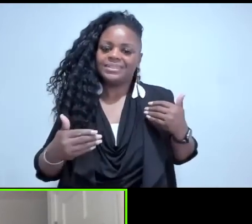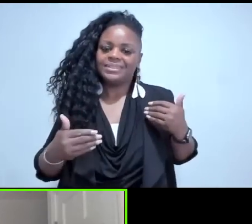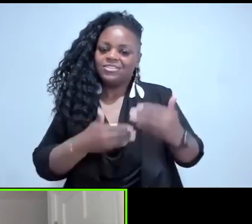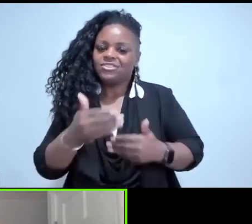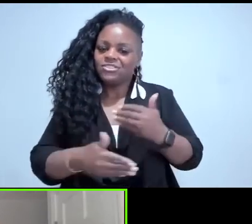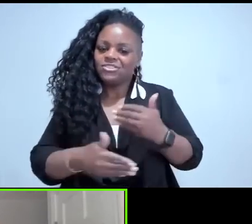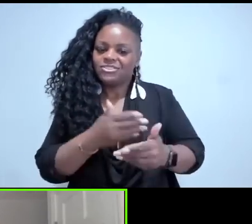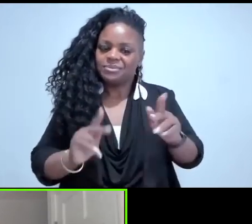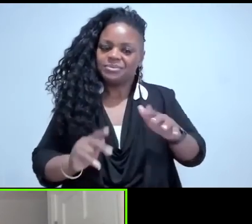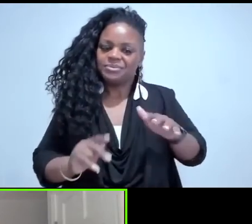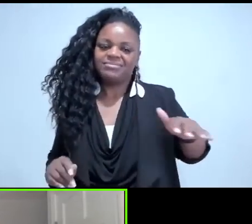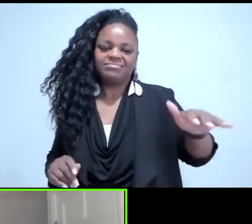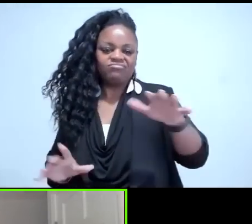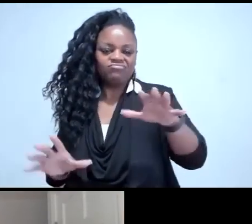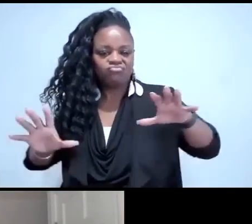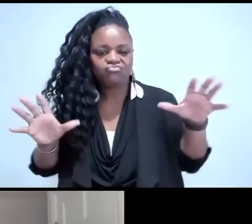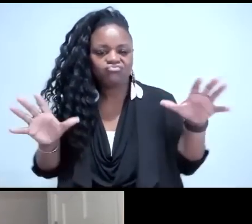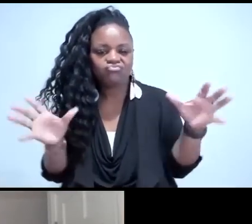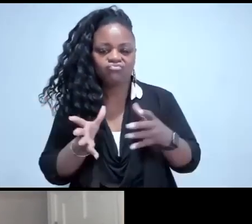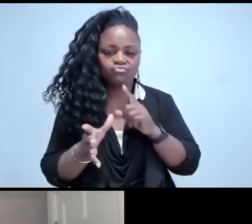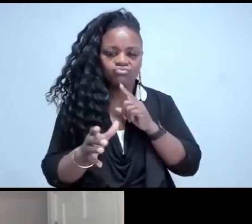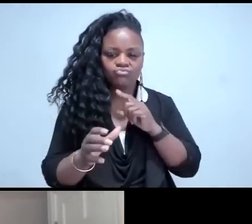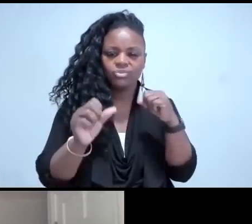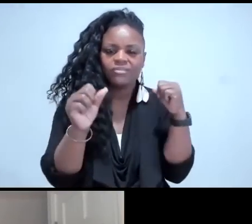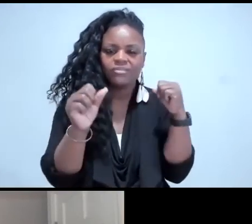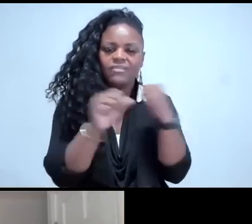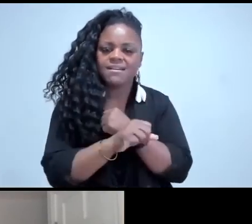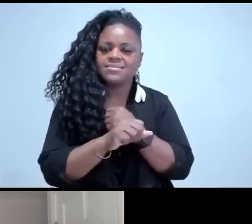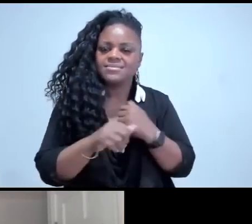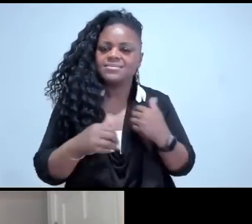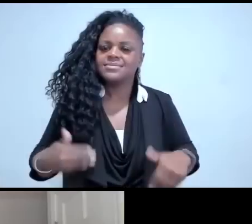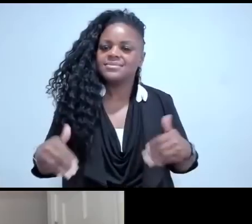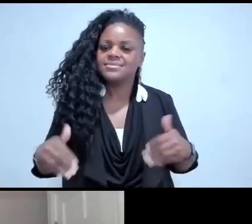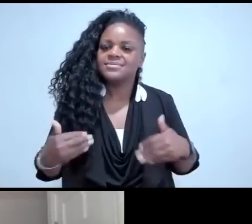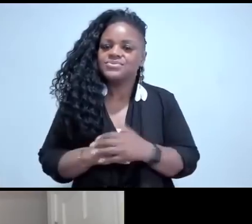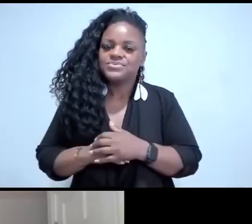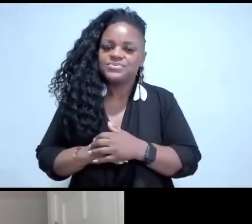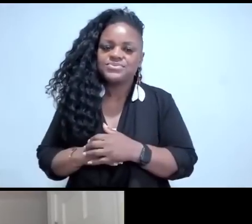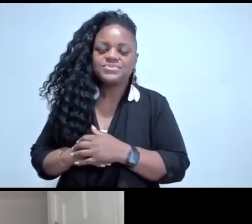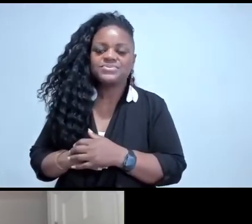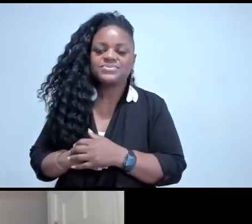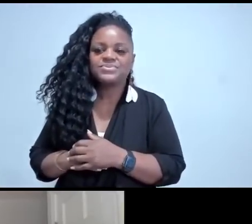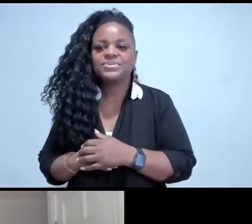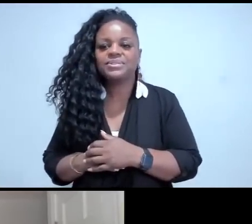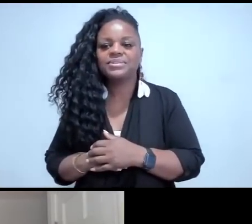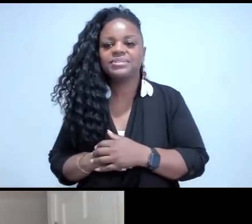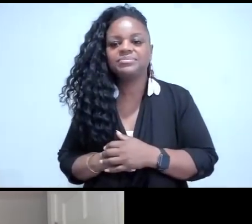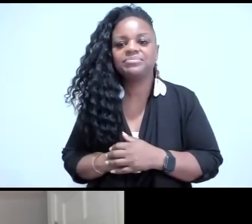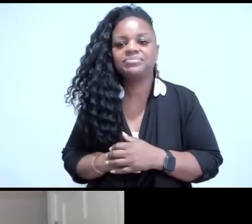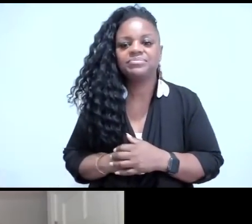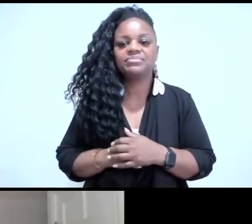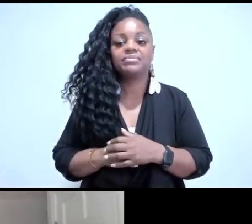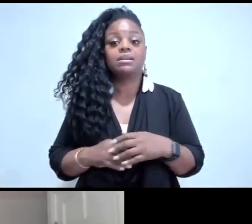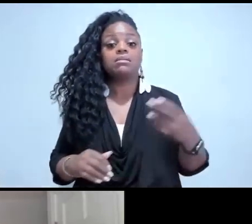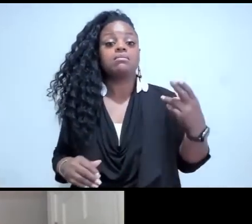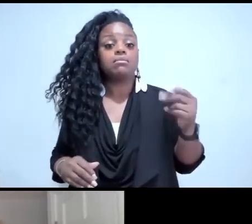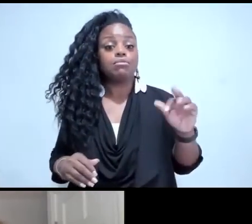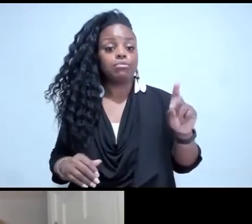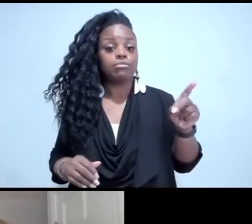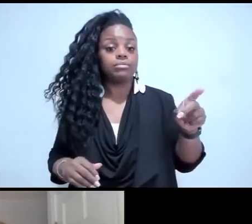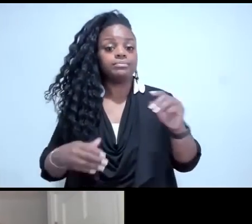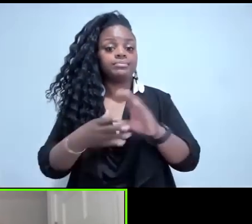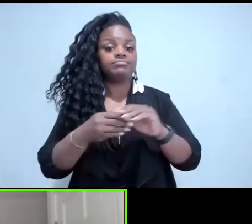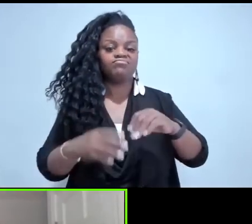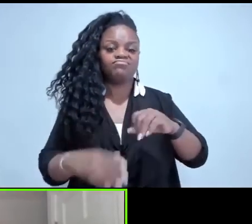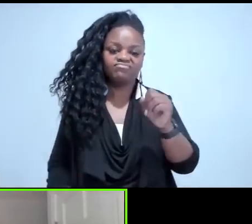hearing about. Yes. Also, thank you for reminding me that Samuel Gompers was once young. I don't think anyone has ever said